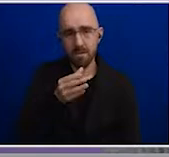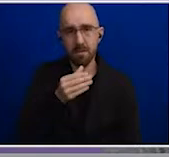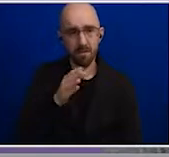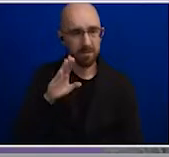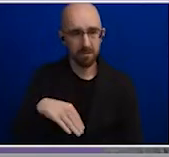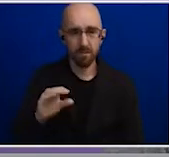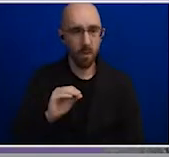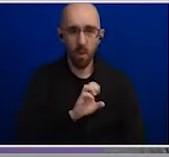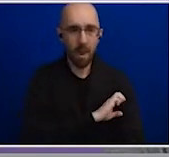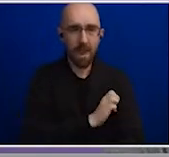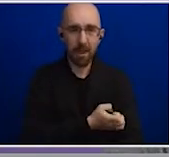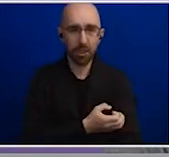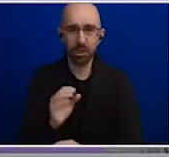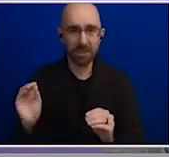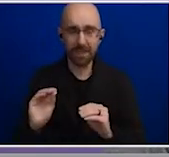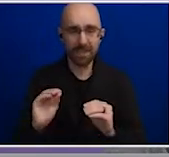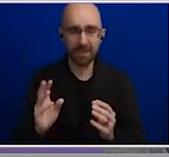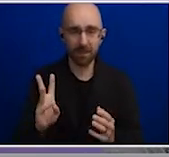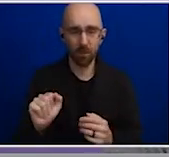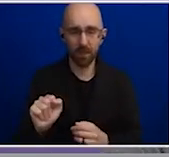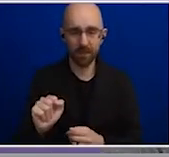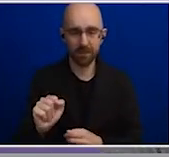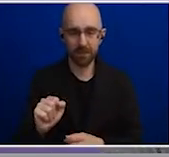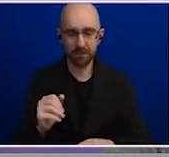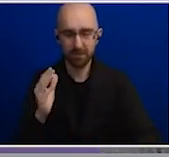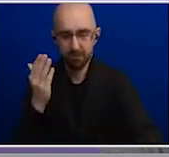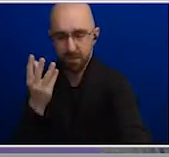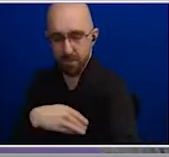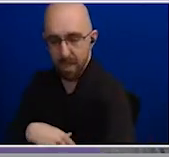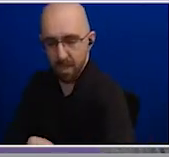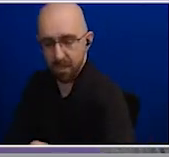was getting pretty bad, and